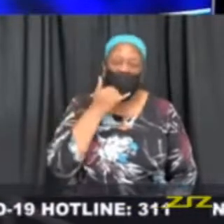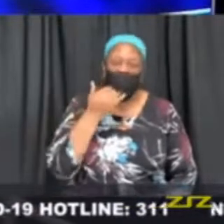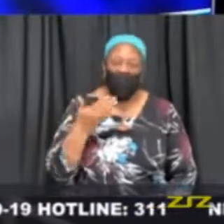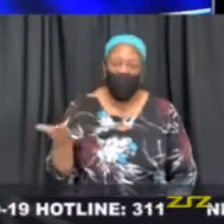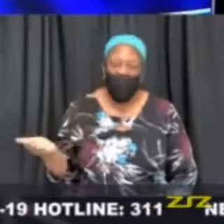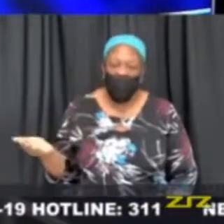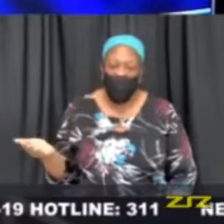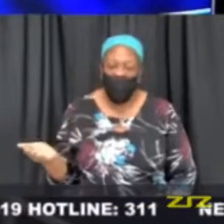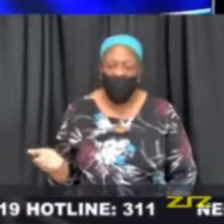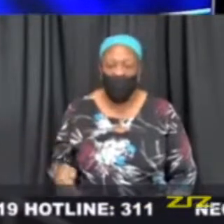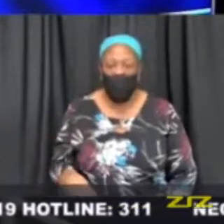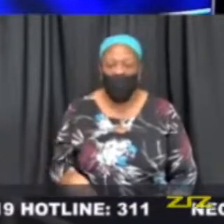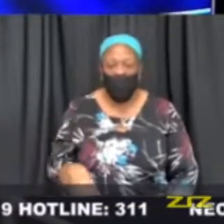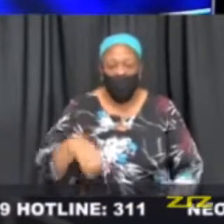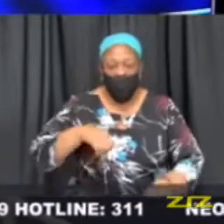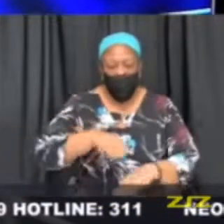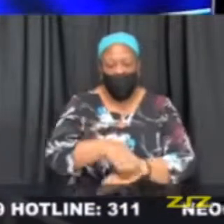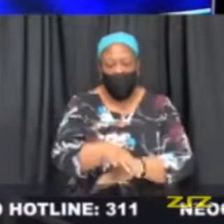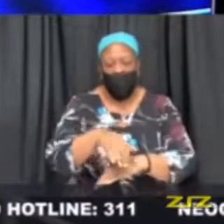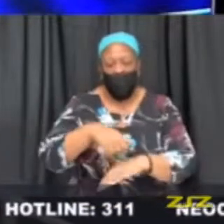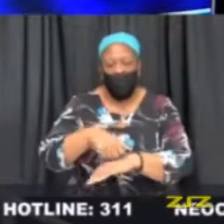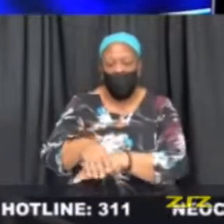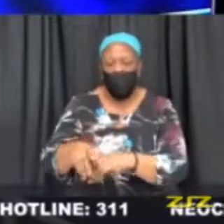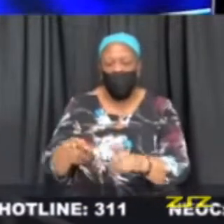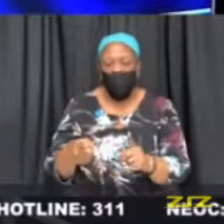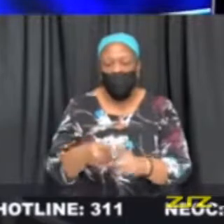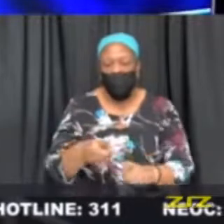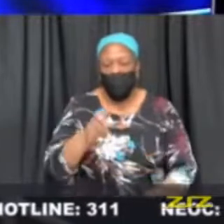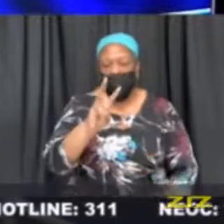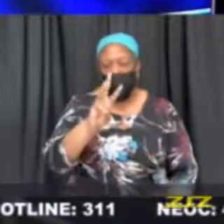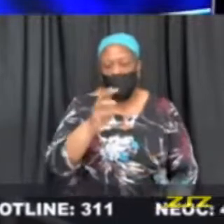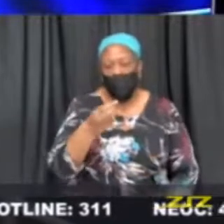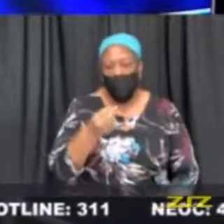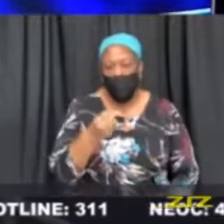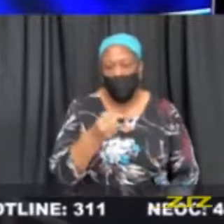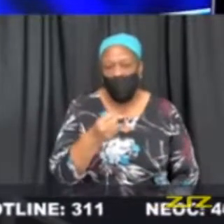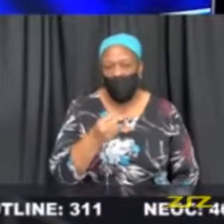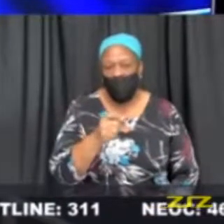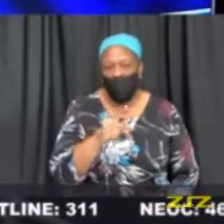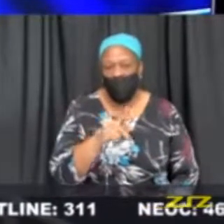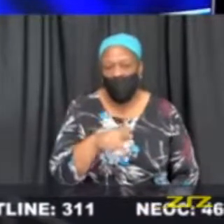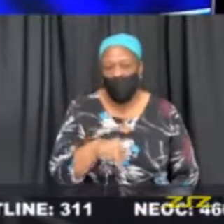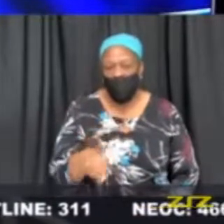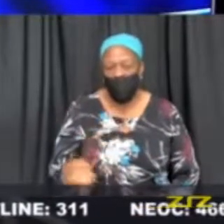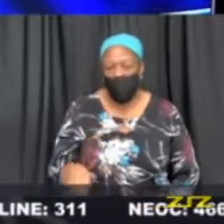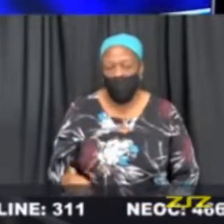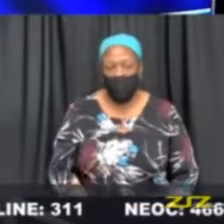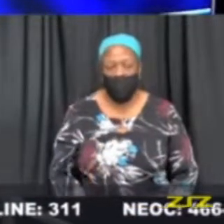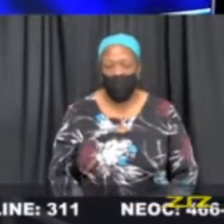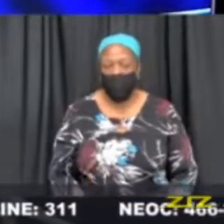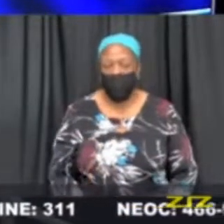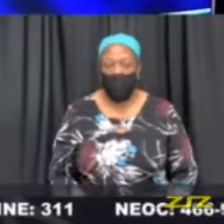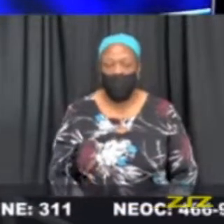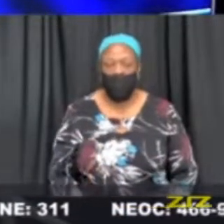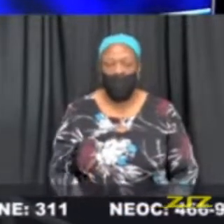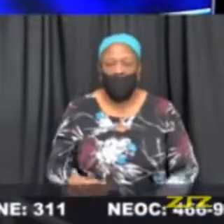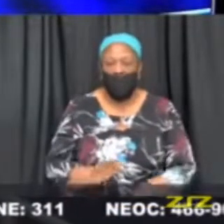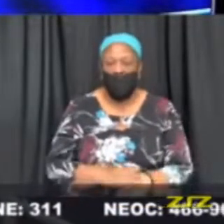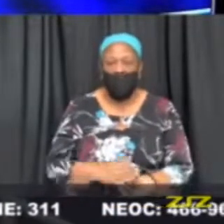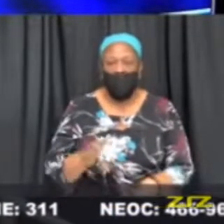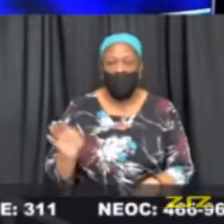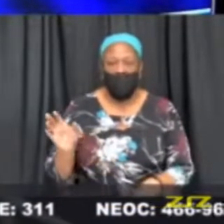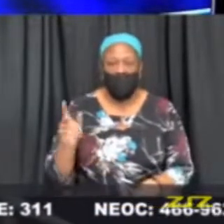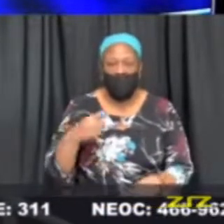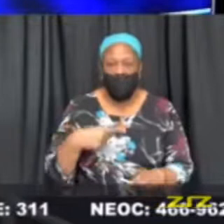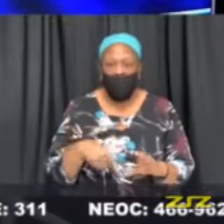to our WhatsApp and on social media. Those are not the only sources. And